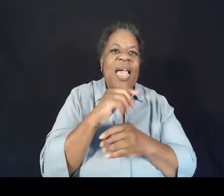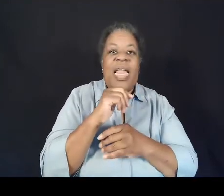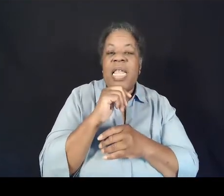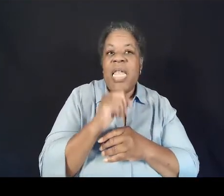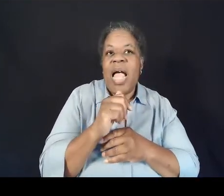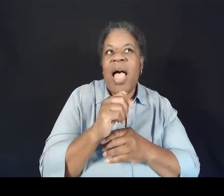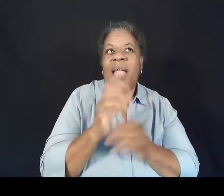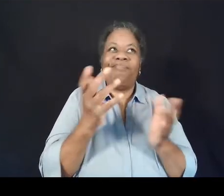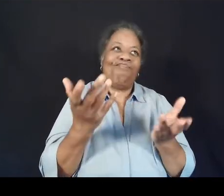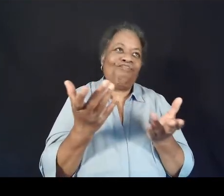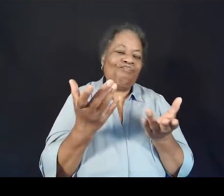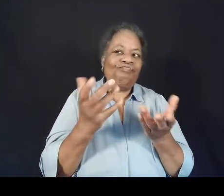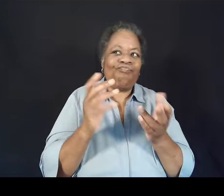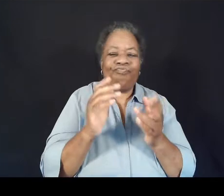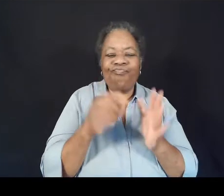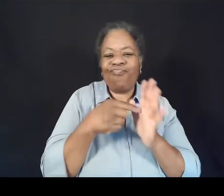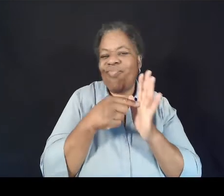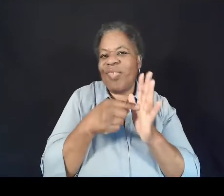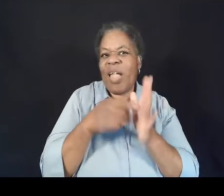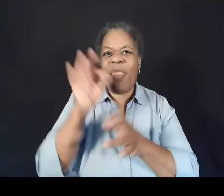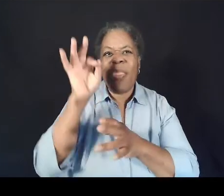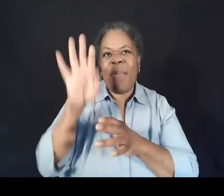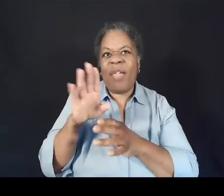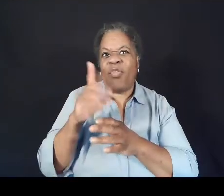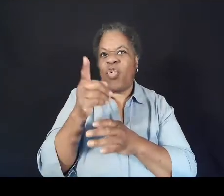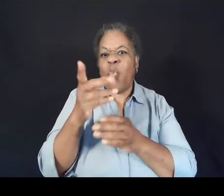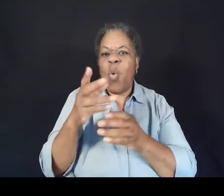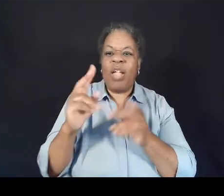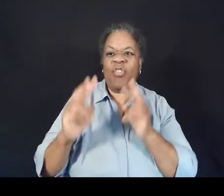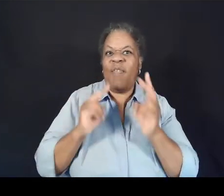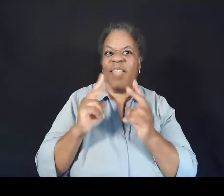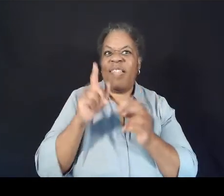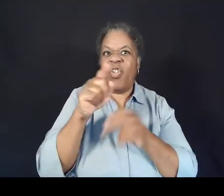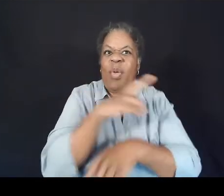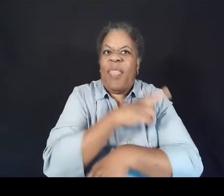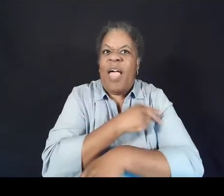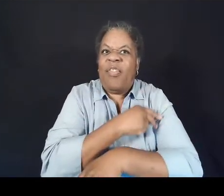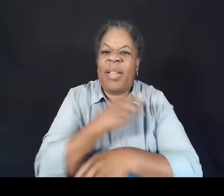want visiting you when you're in the hospital and you're looking for a little sympathy.